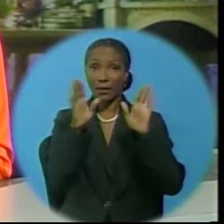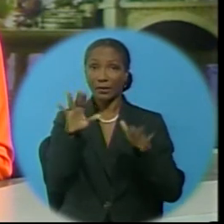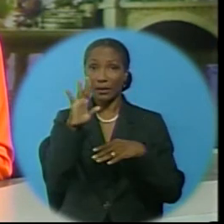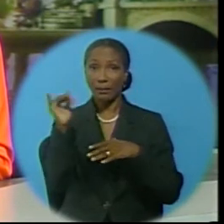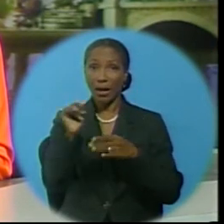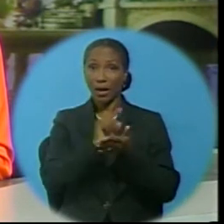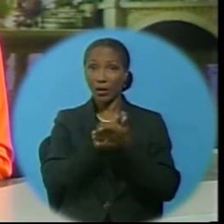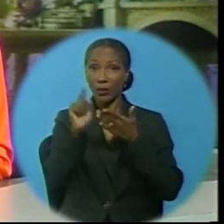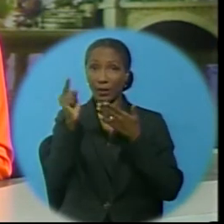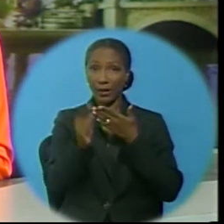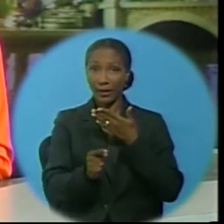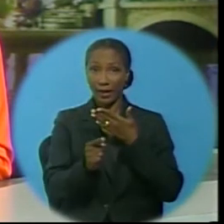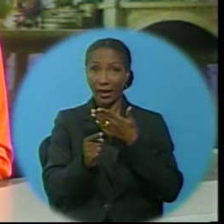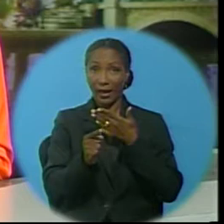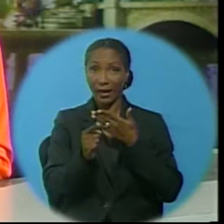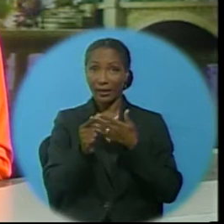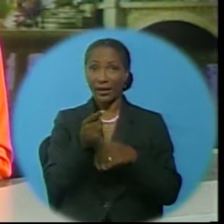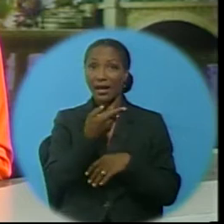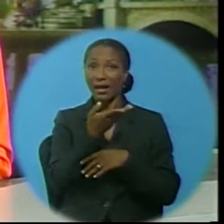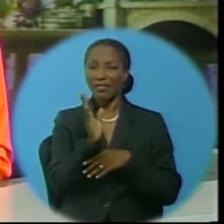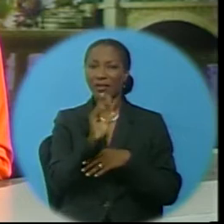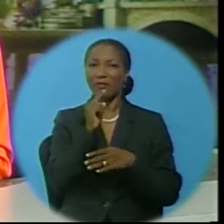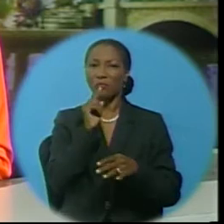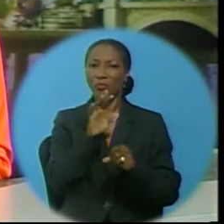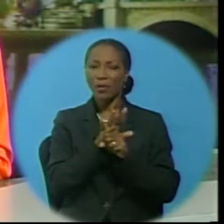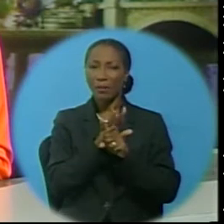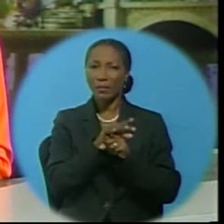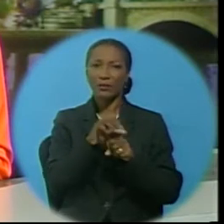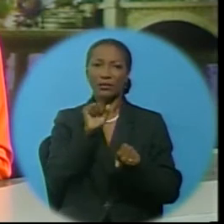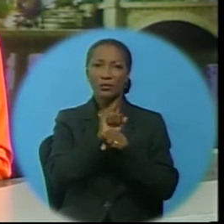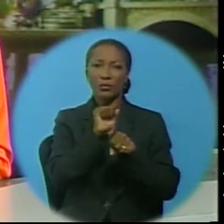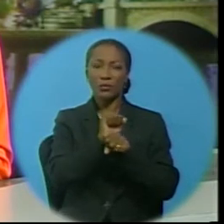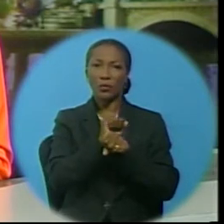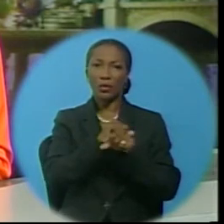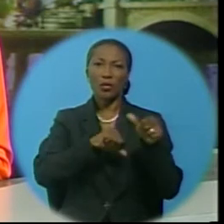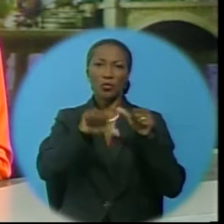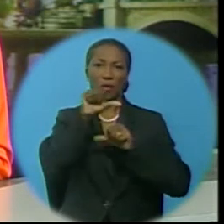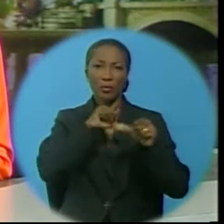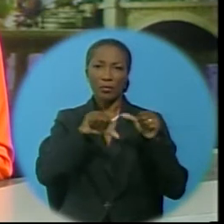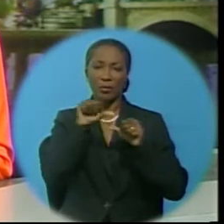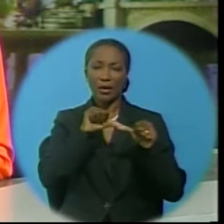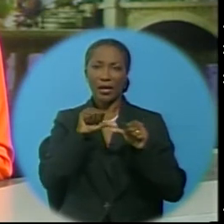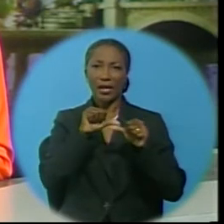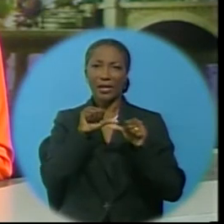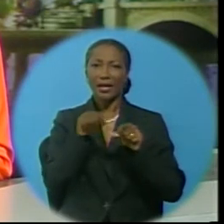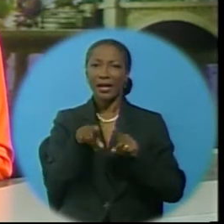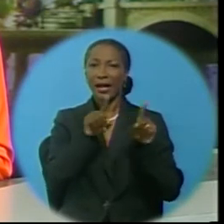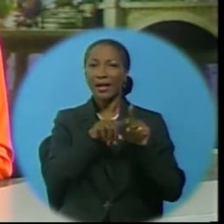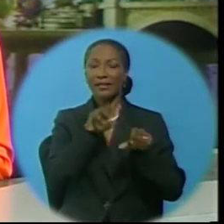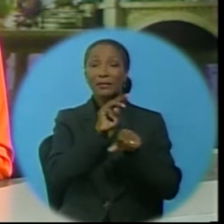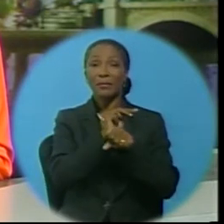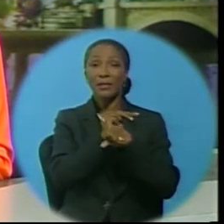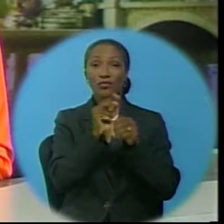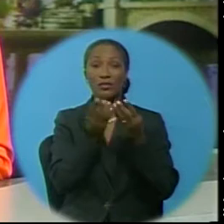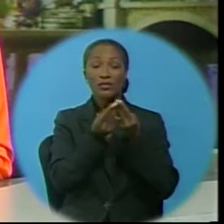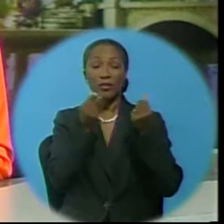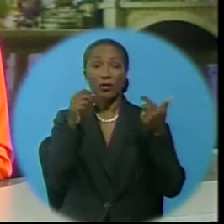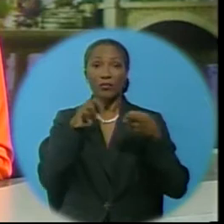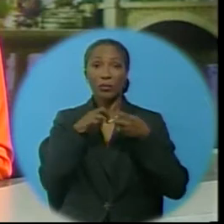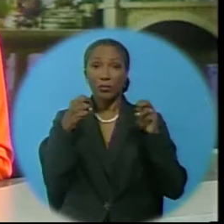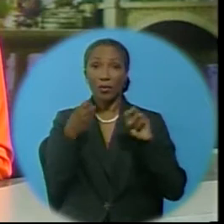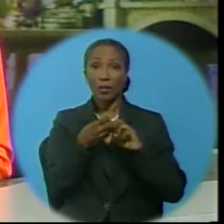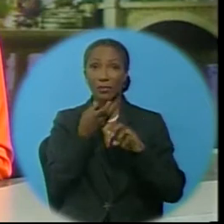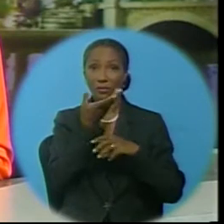workers, whom he says have promised to cooperate fully with the ministry as it resolves the problem. He says other work-related issues